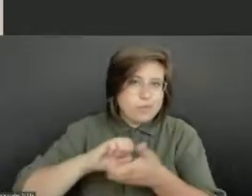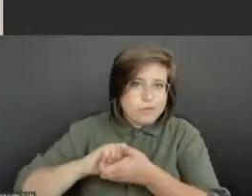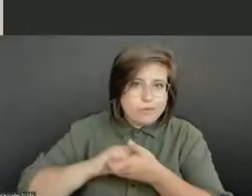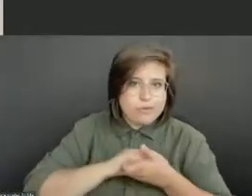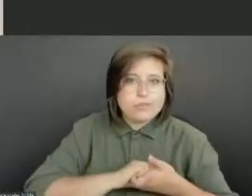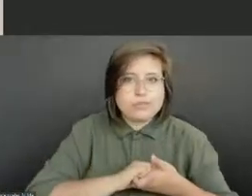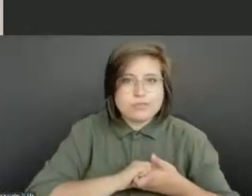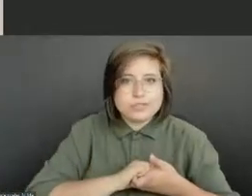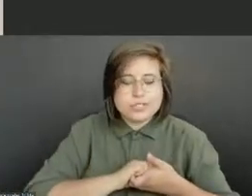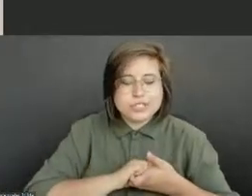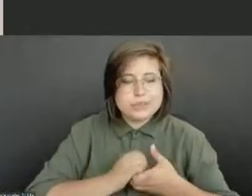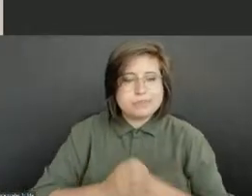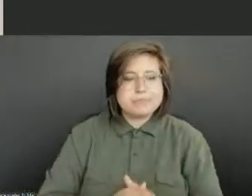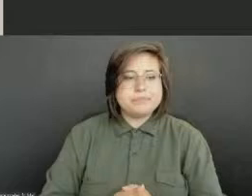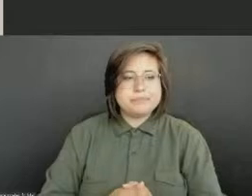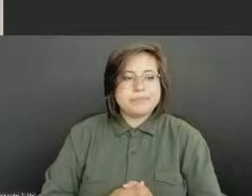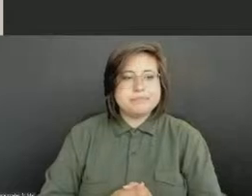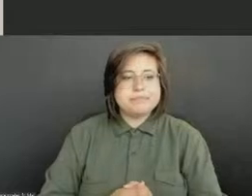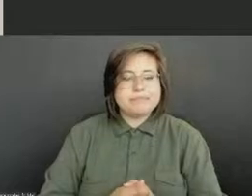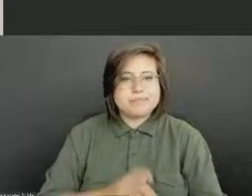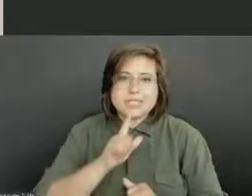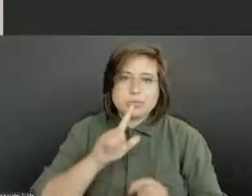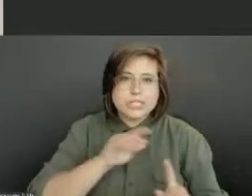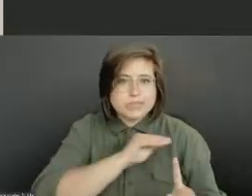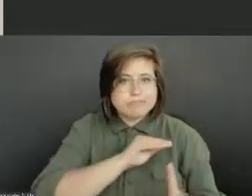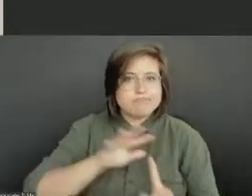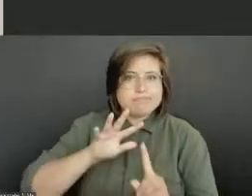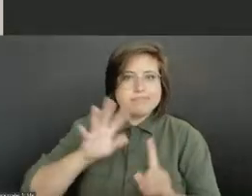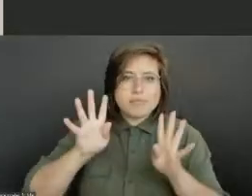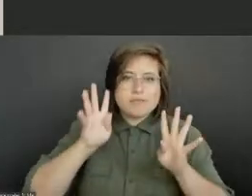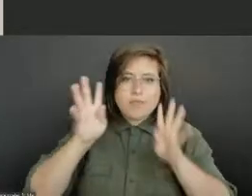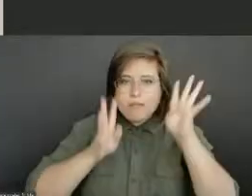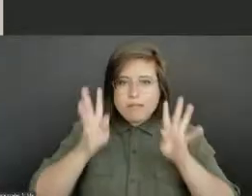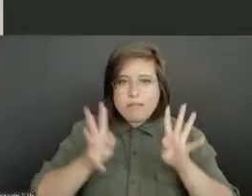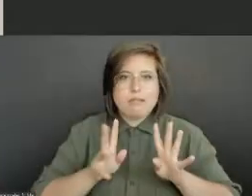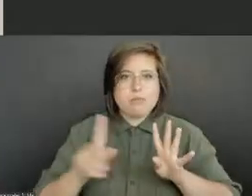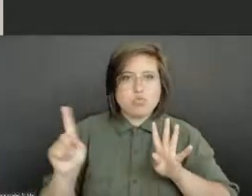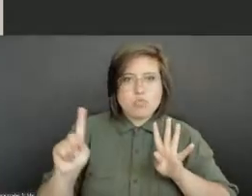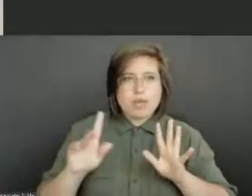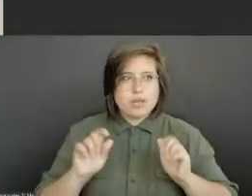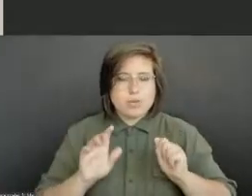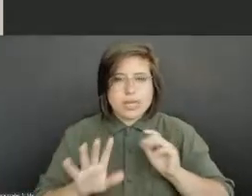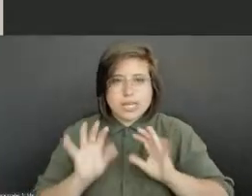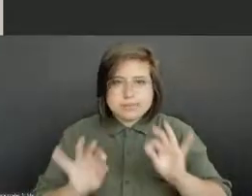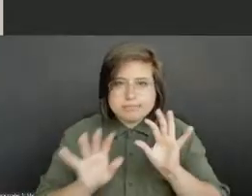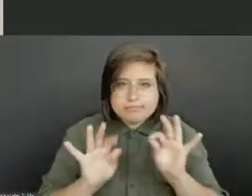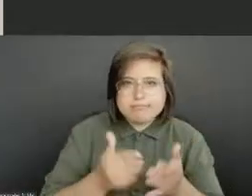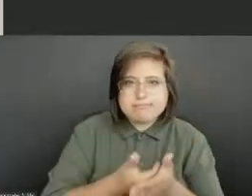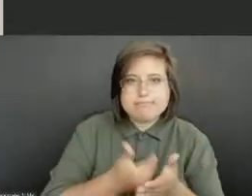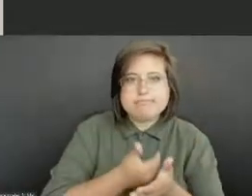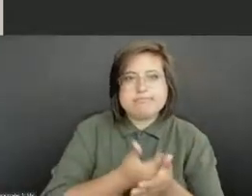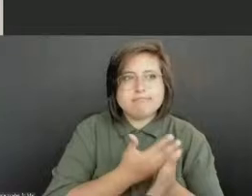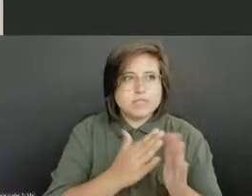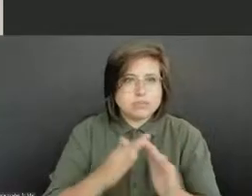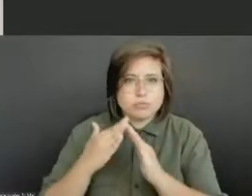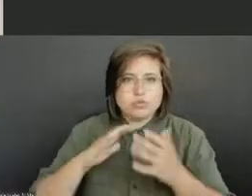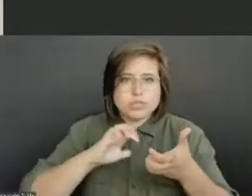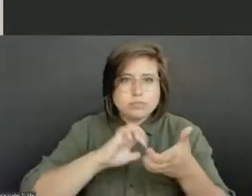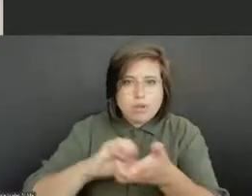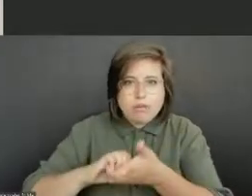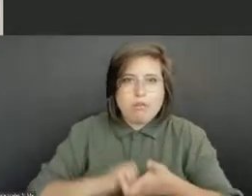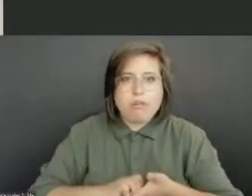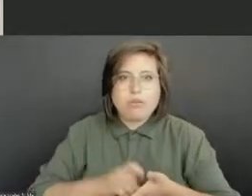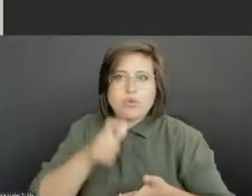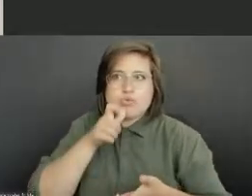and lifting up innovative ways that we could partner with our communities that are disproportionately